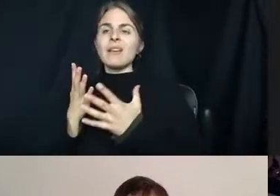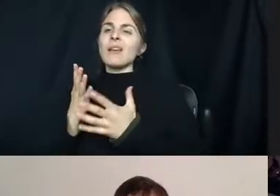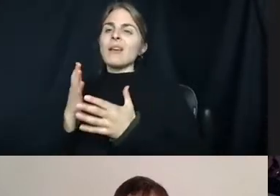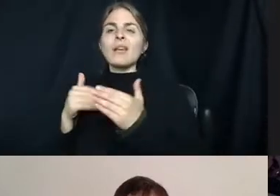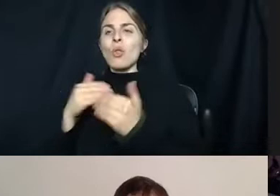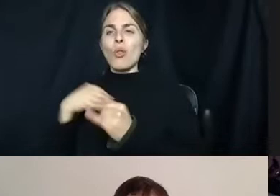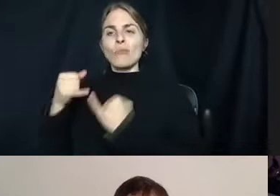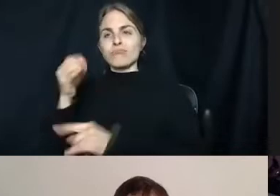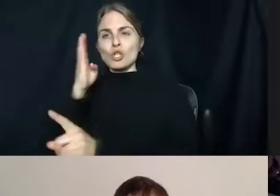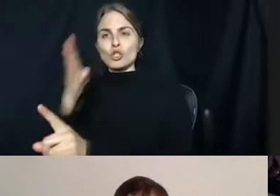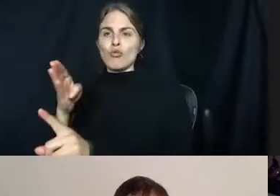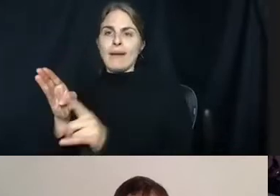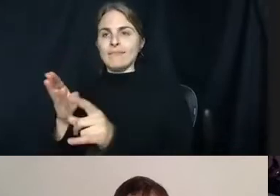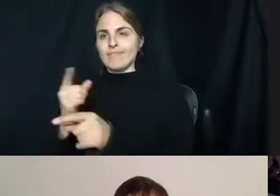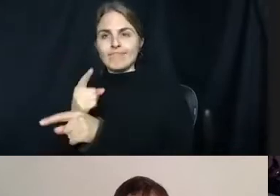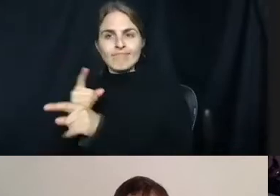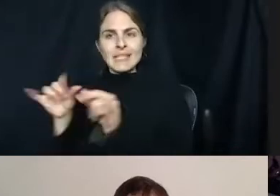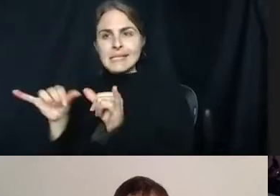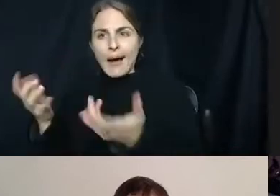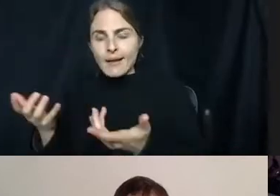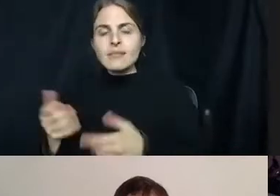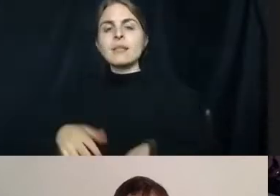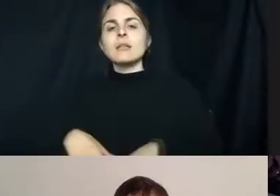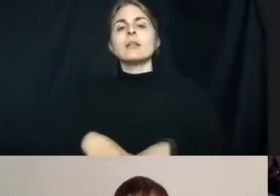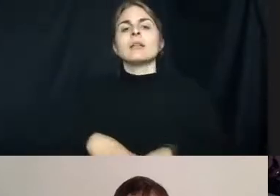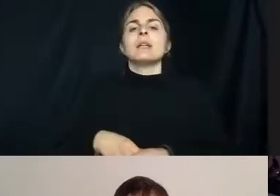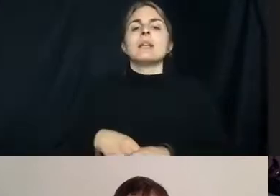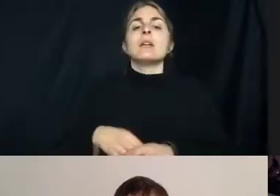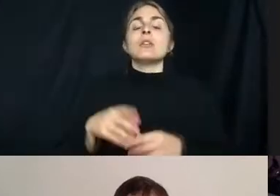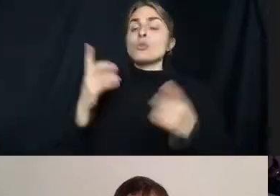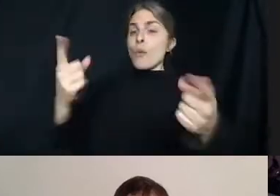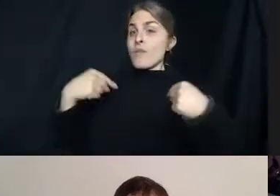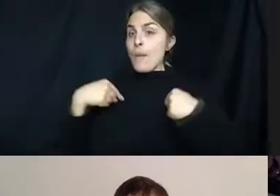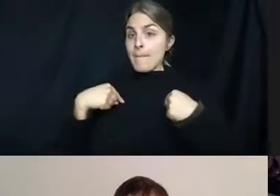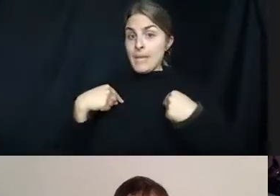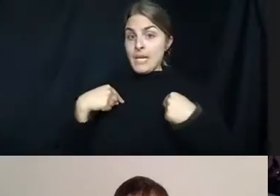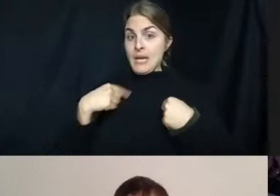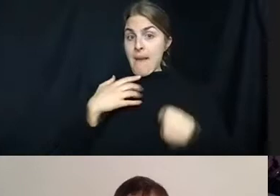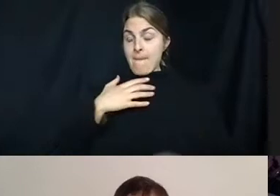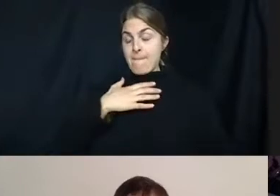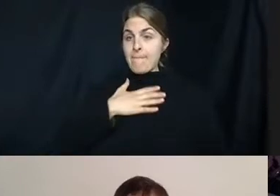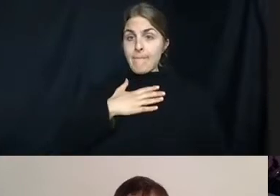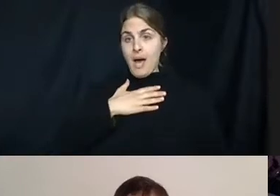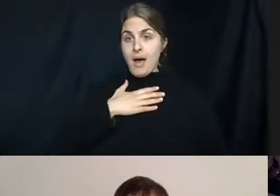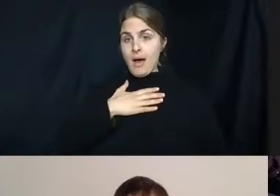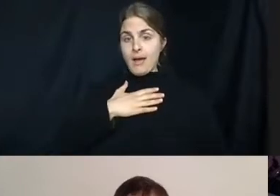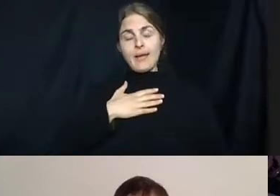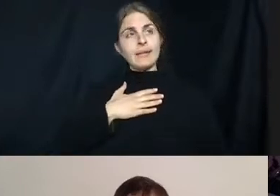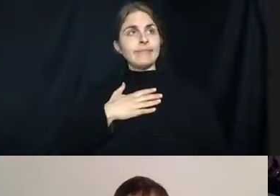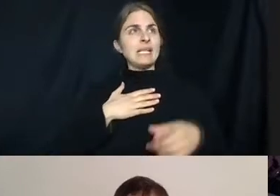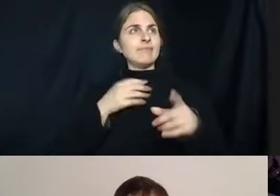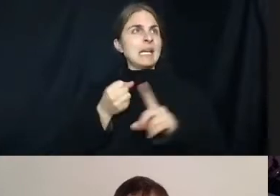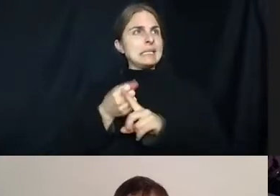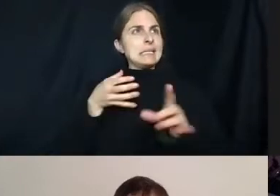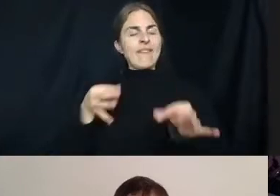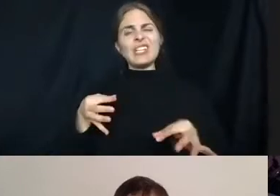different things. And so, yeah, I think for me, my sort of operating definition often just comes back to